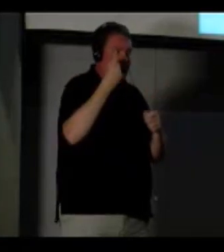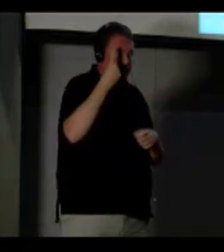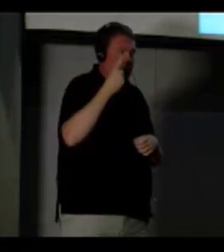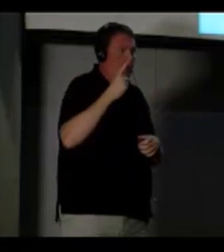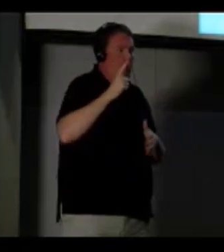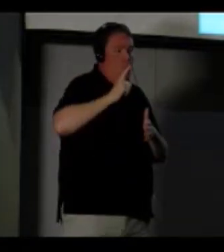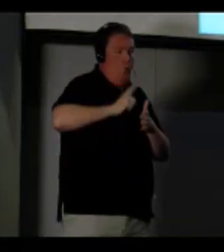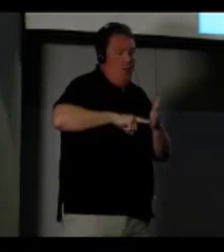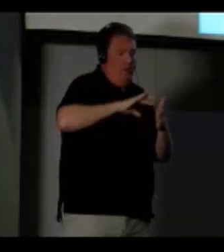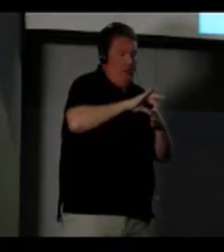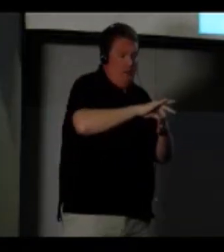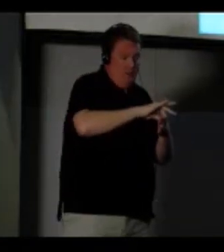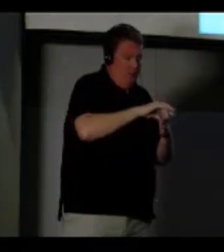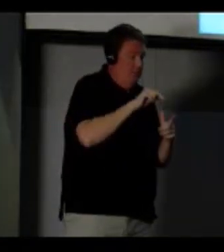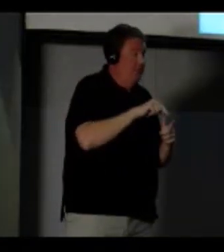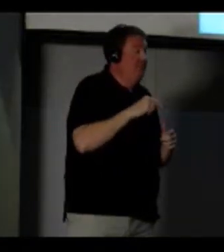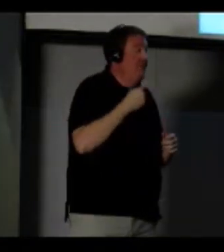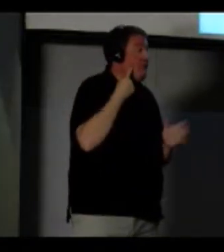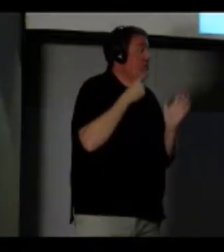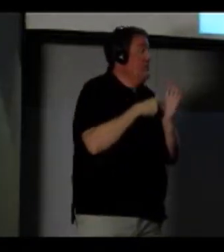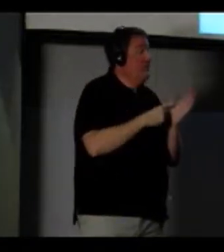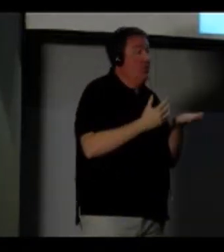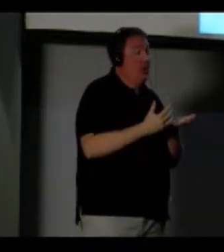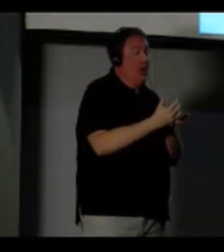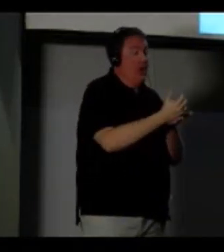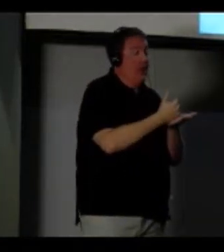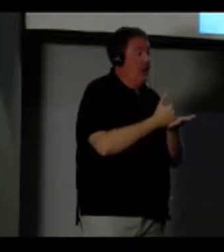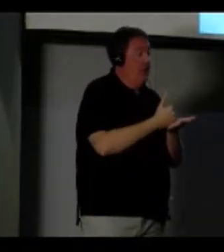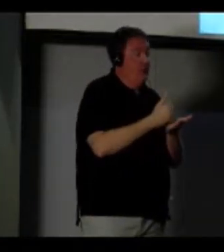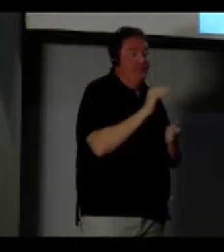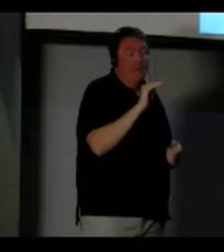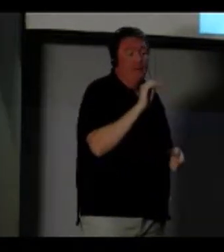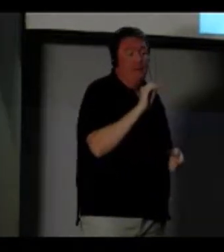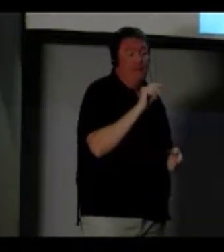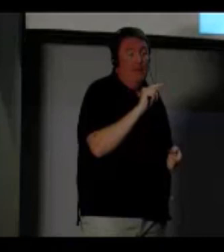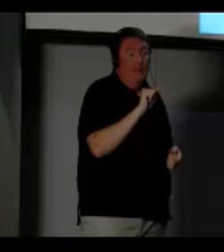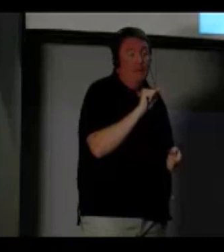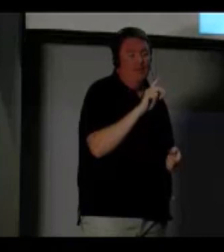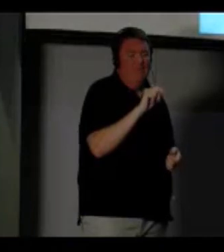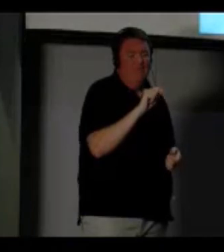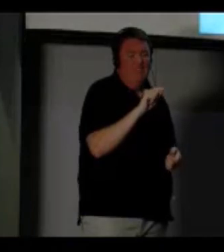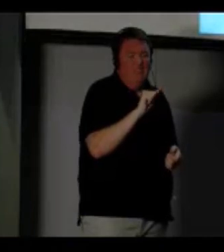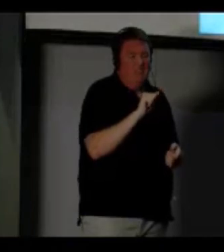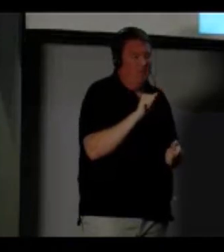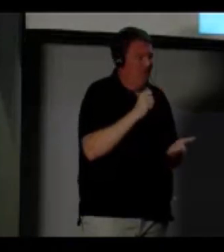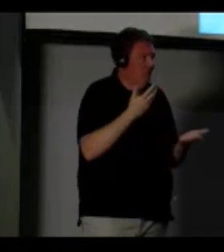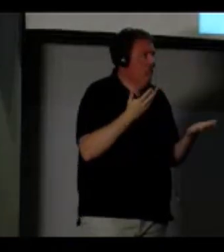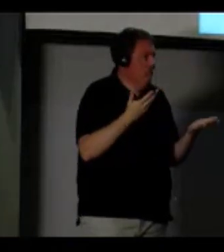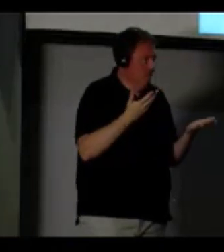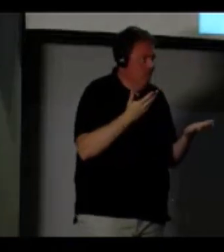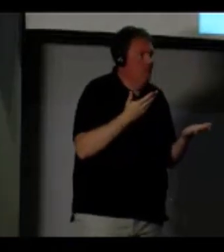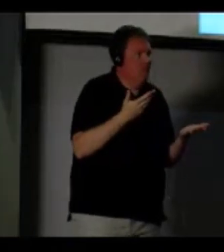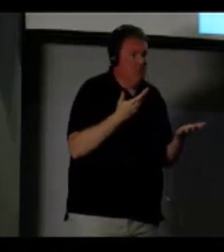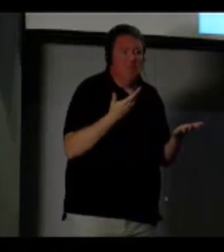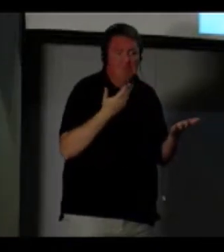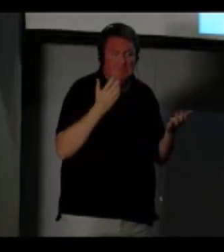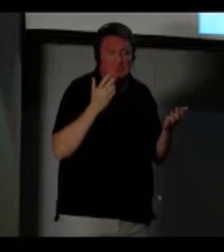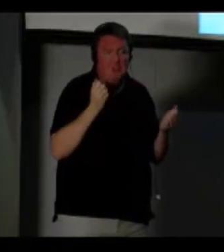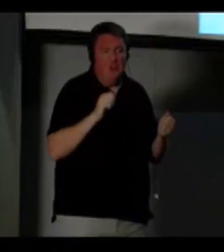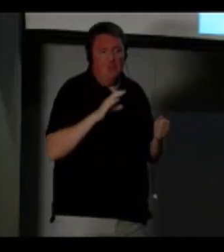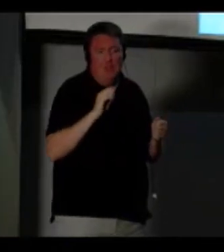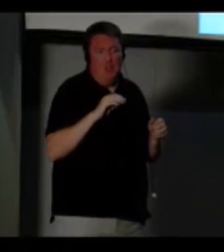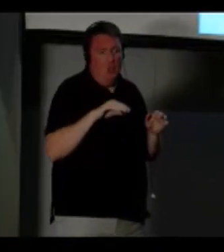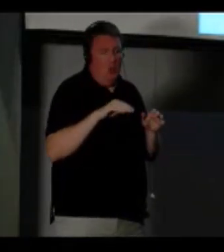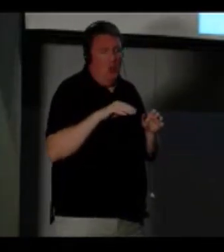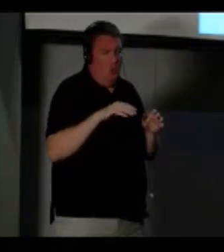types of content, such as collections metadata, may be much more susceptible to open access treatment